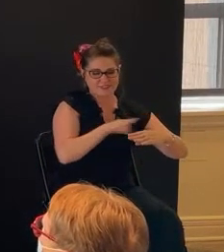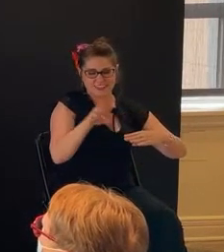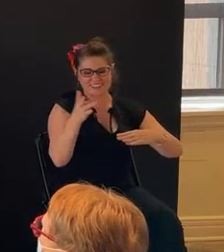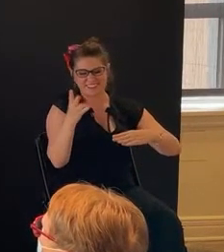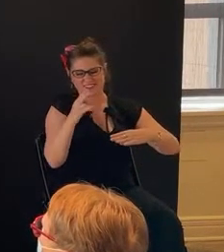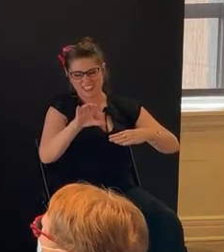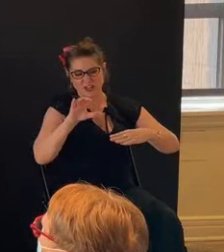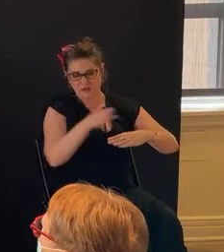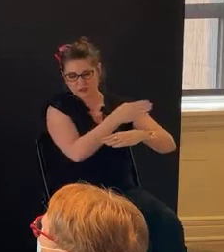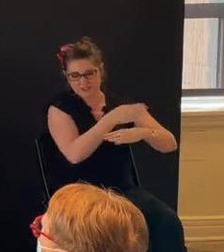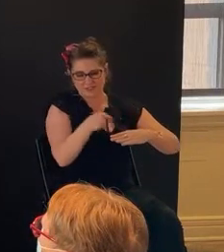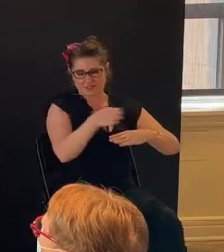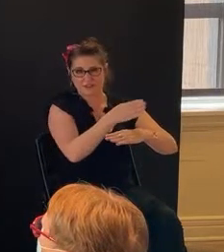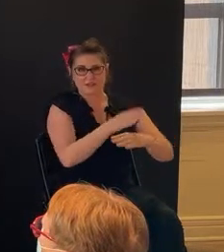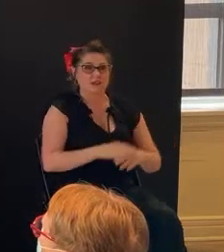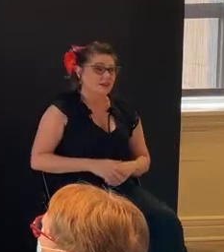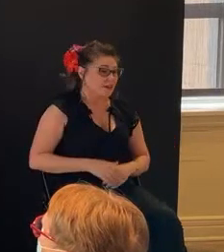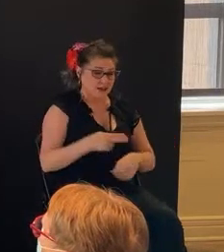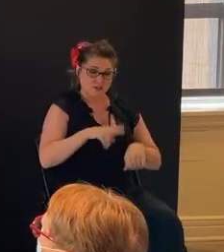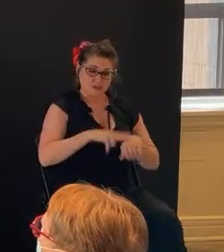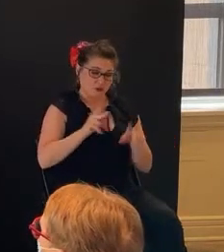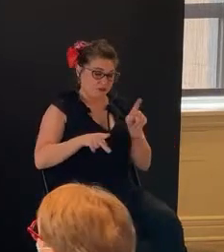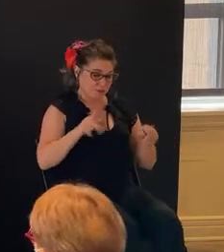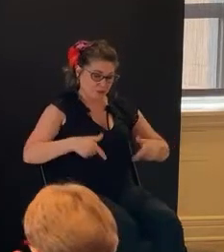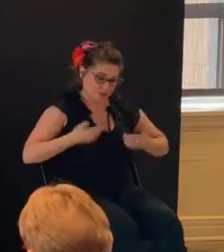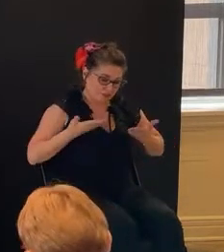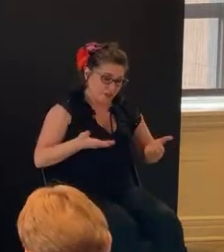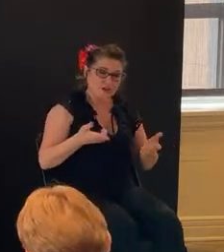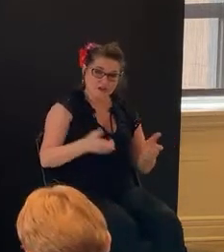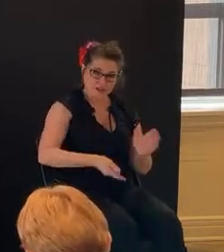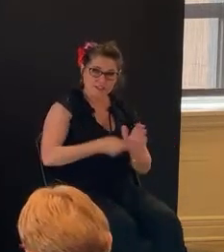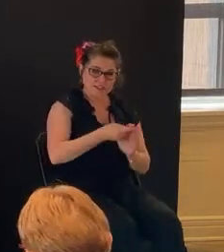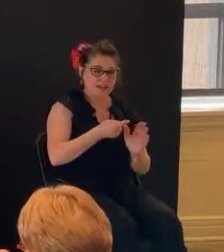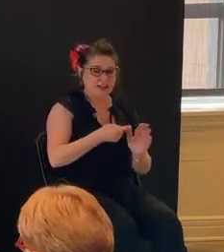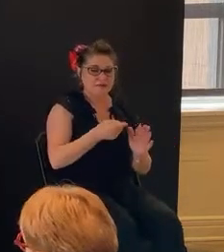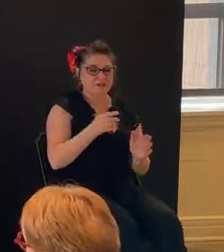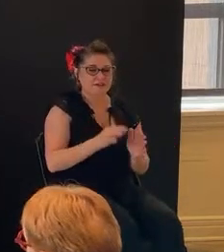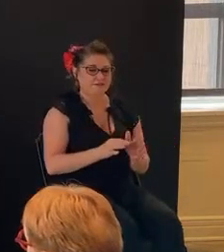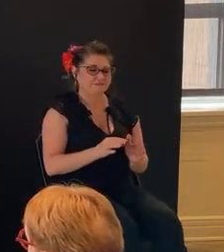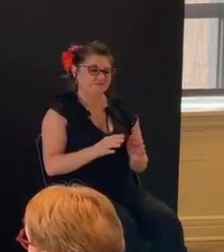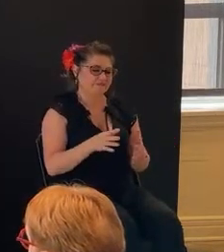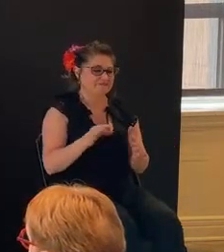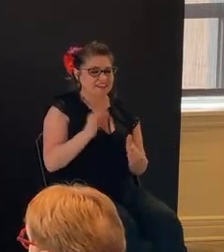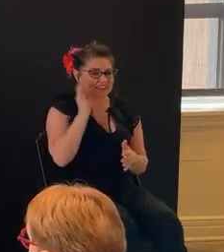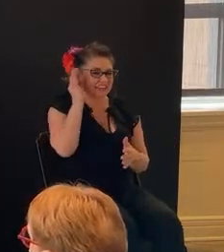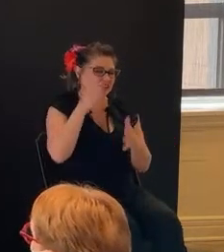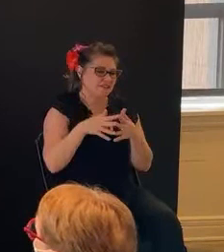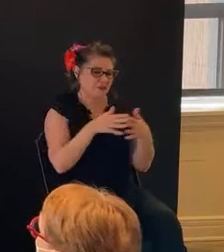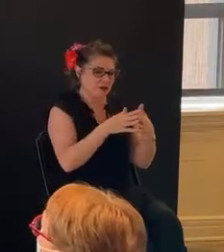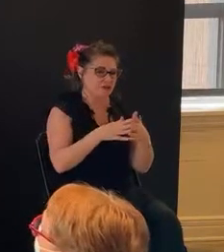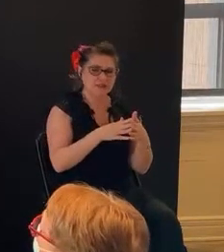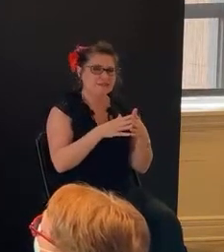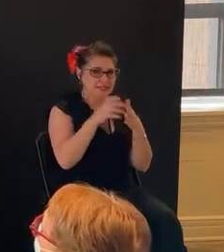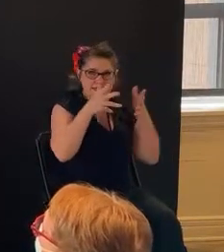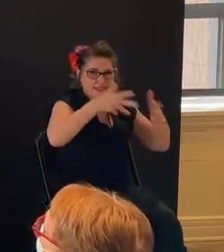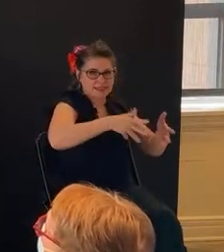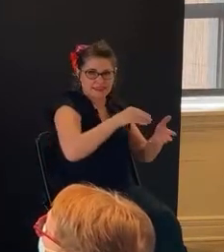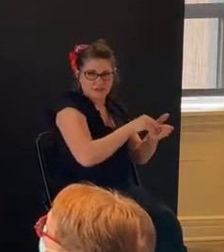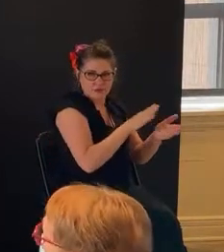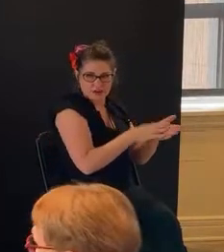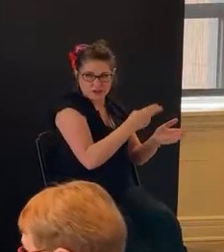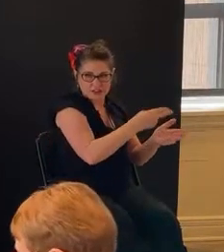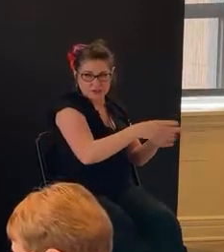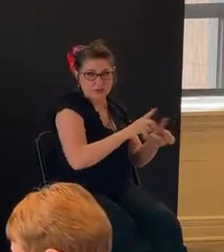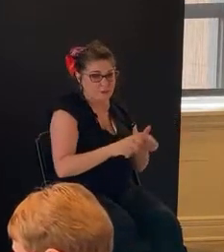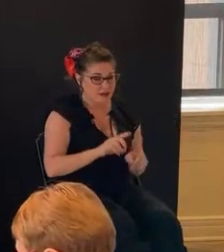There were people living here, of course, and Native Americans were here, but they didn't leave any written records. But there was another group of people who might